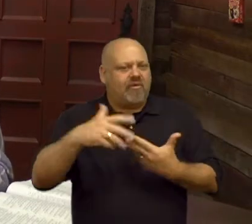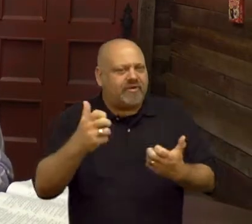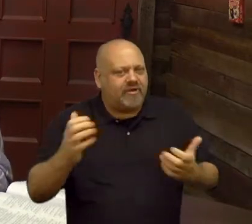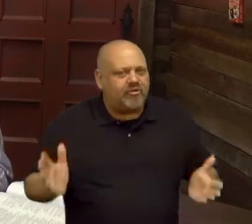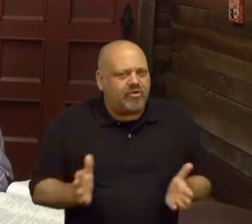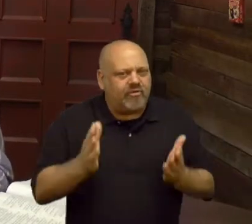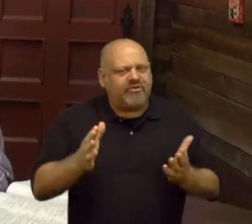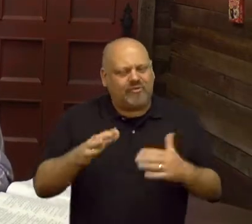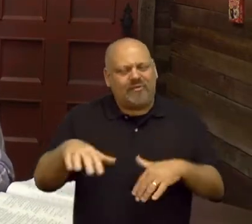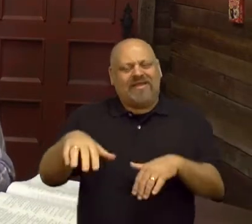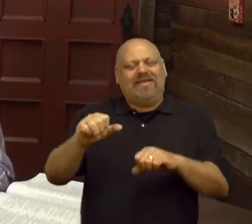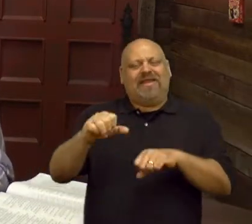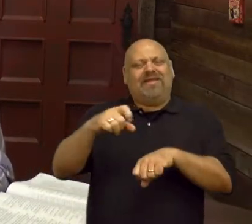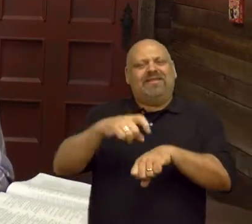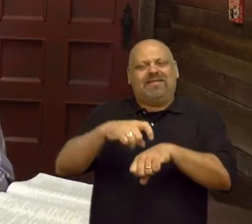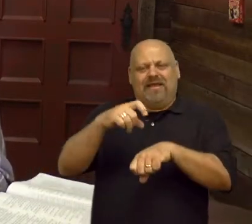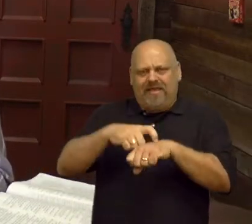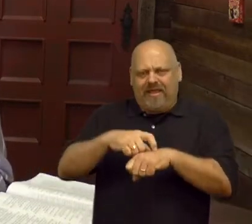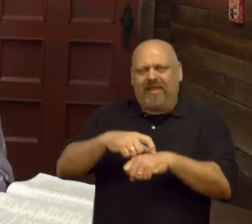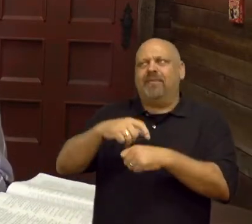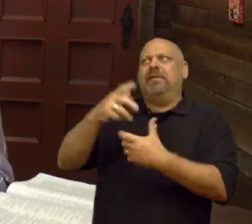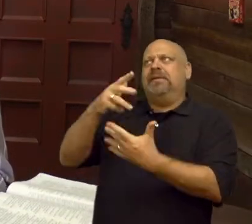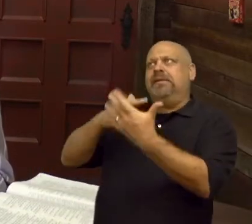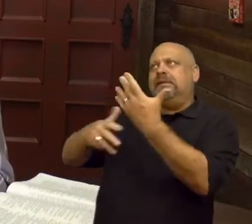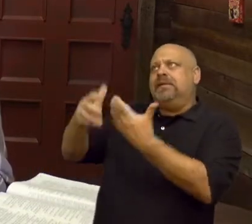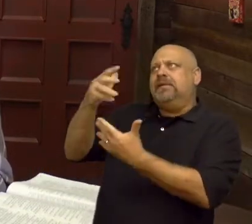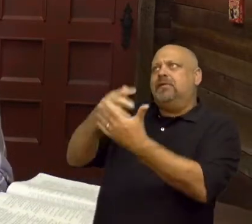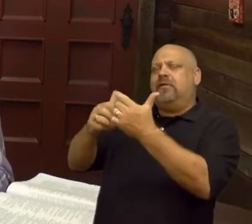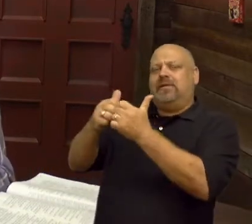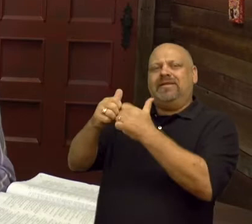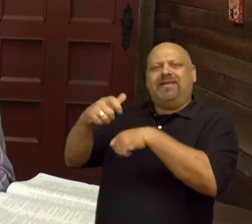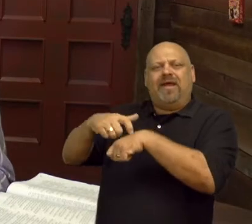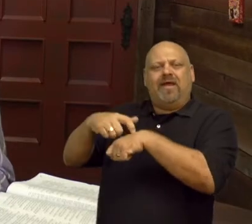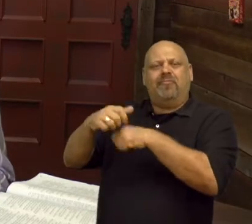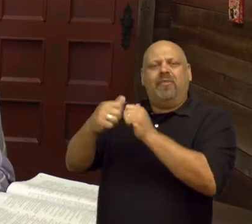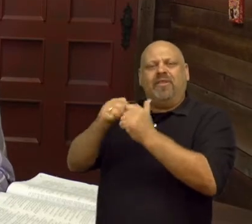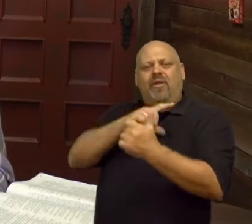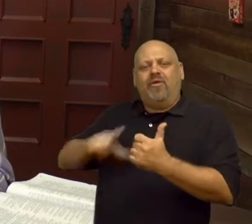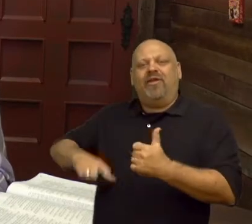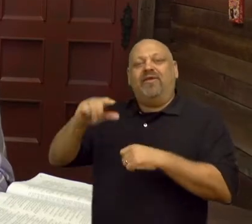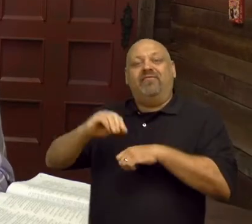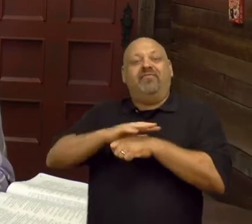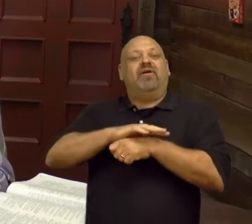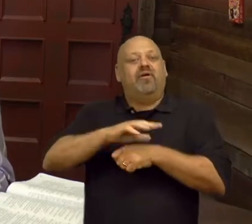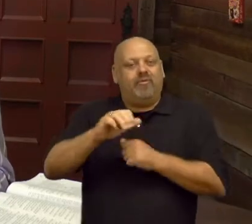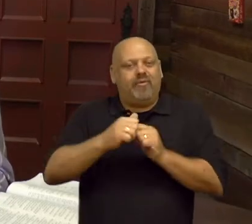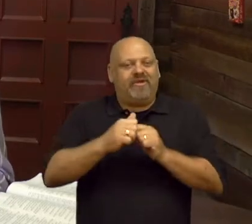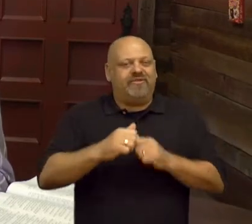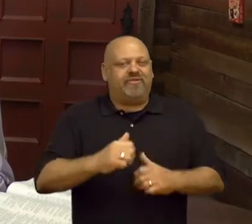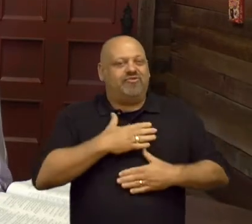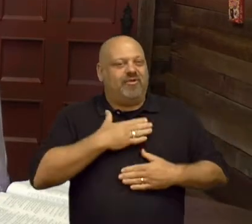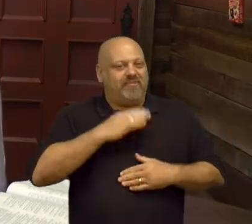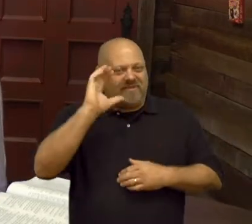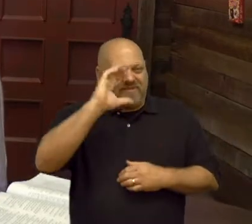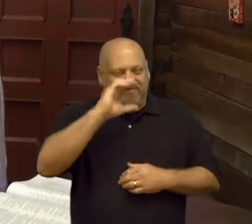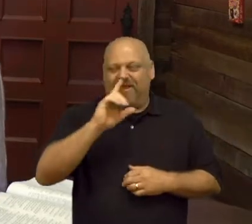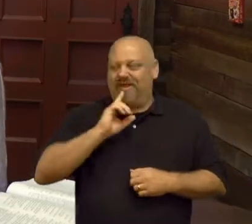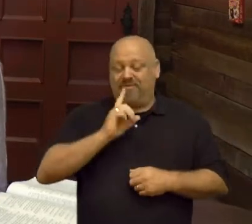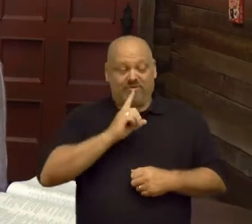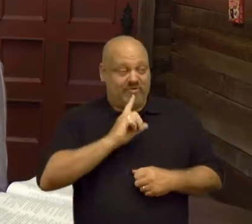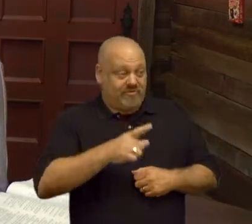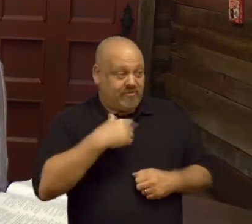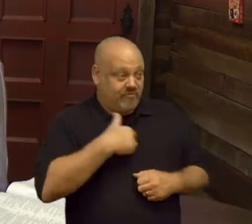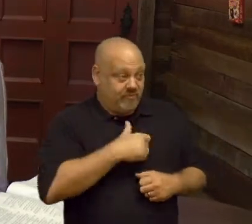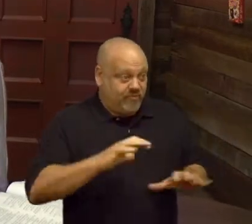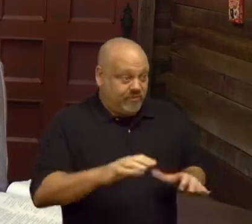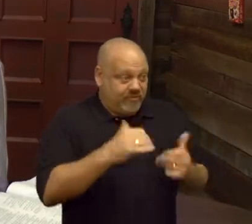today, take that time, spend time with the Lord, and He will fill you with that joy that you have been seeking. Absolutely. Well,